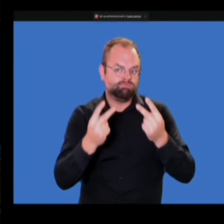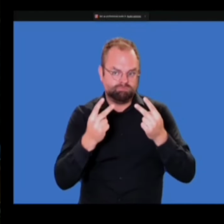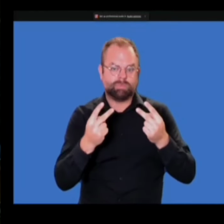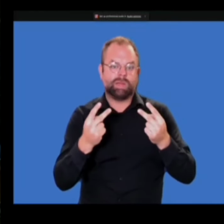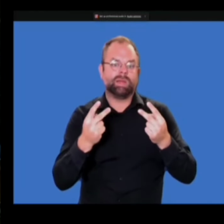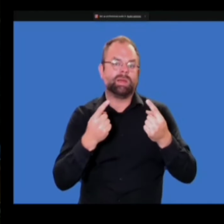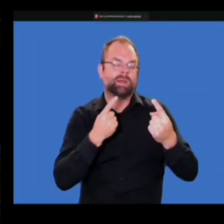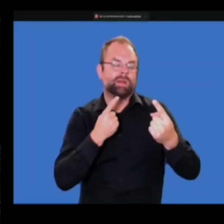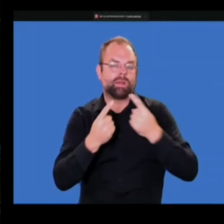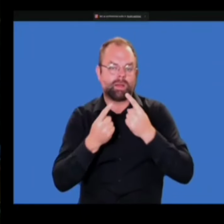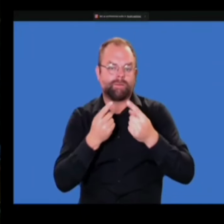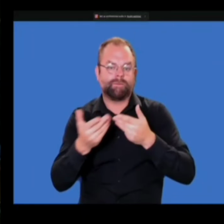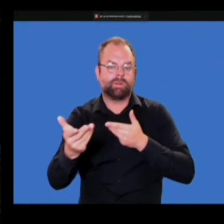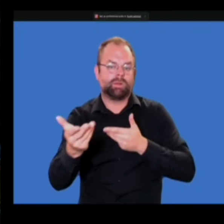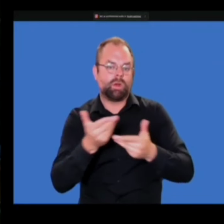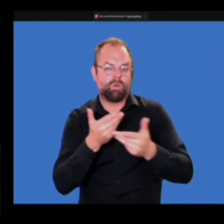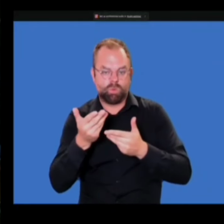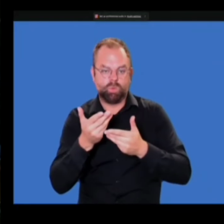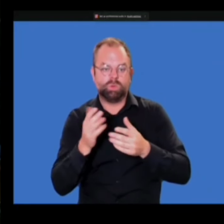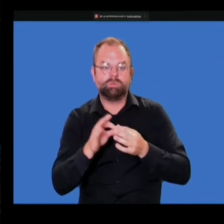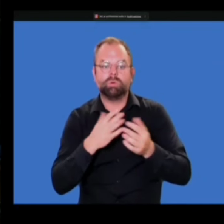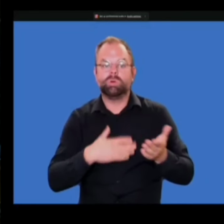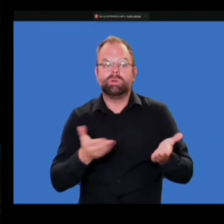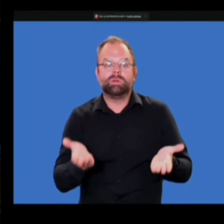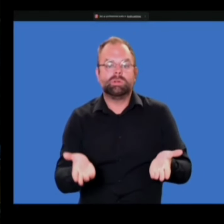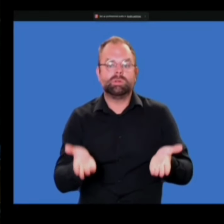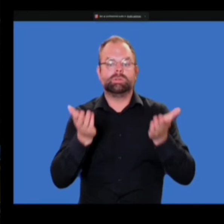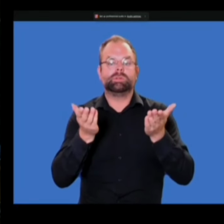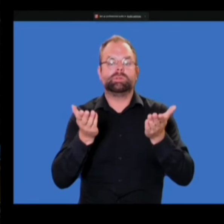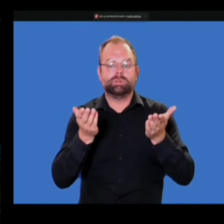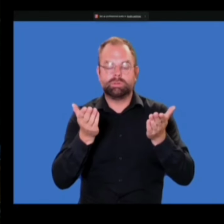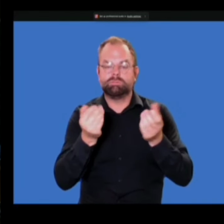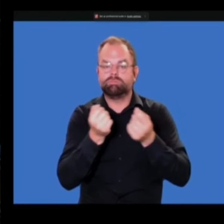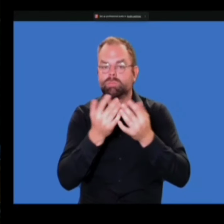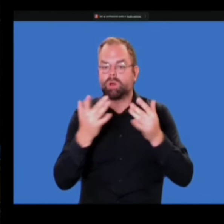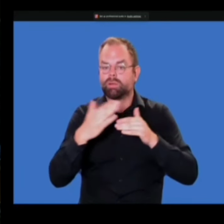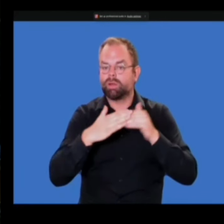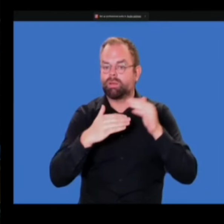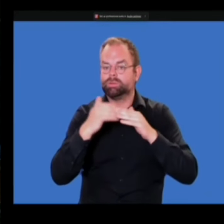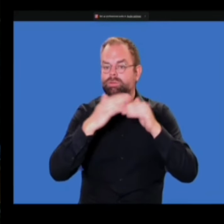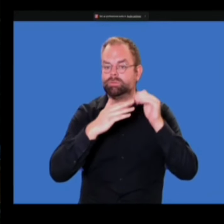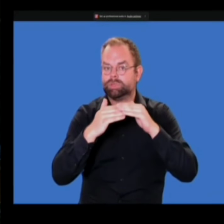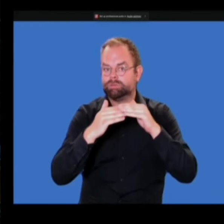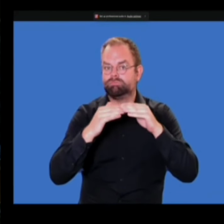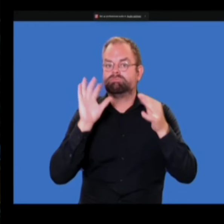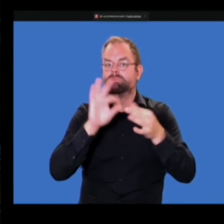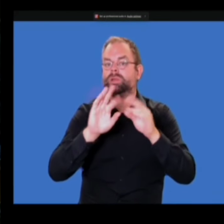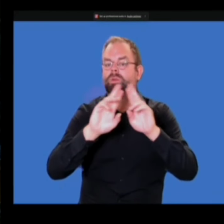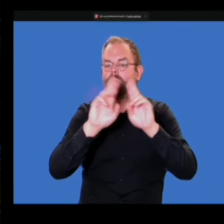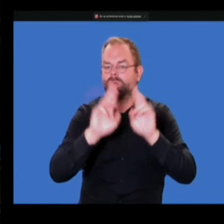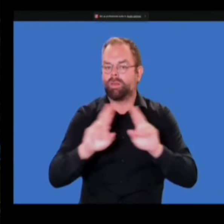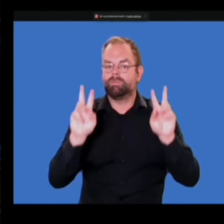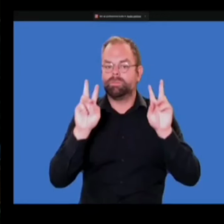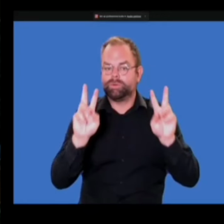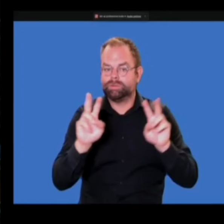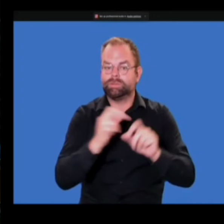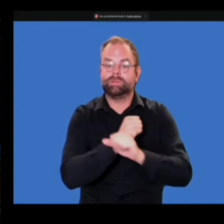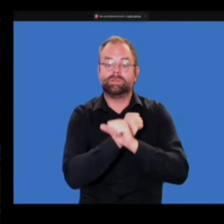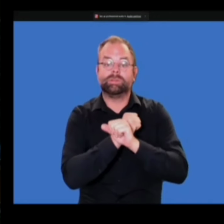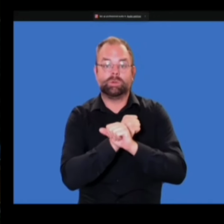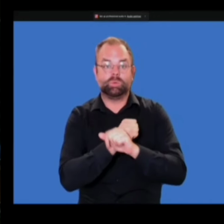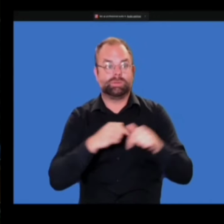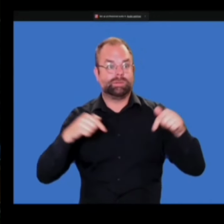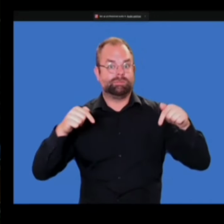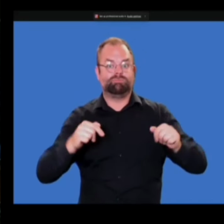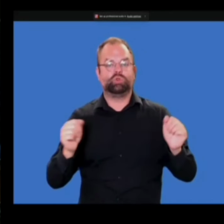As we gather at this defining moment, we are reminded of our shared duty to uphold the principles